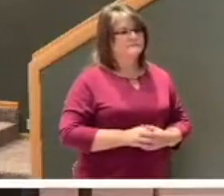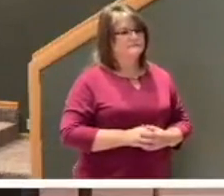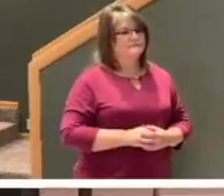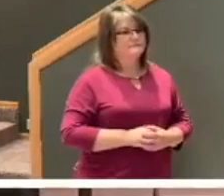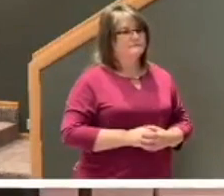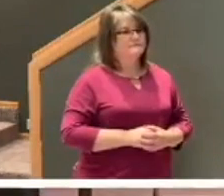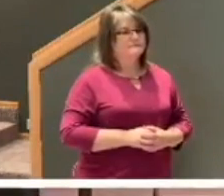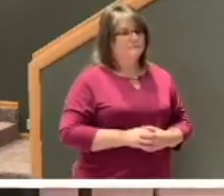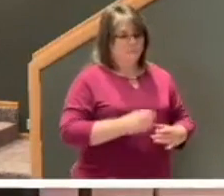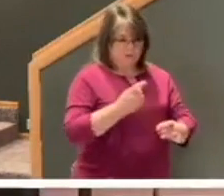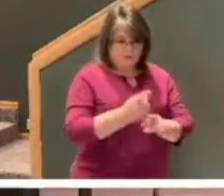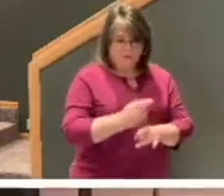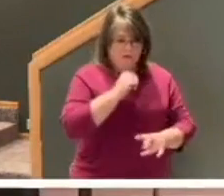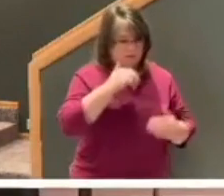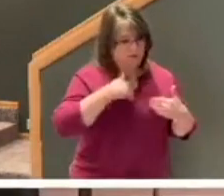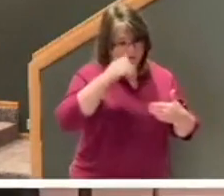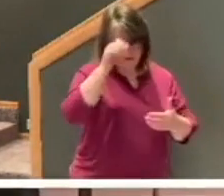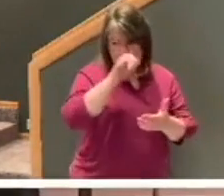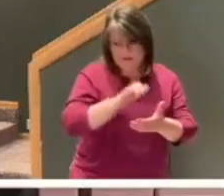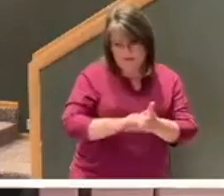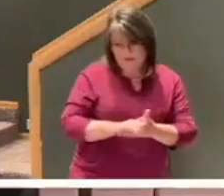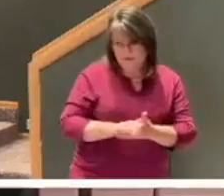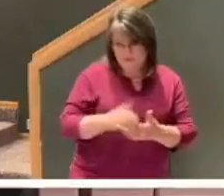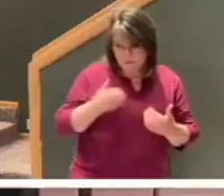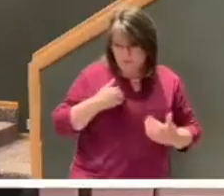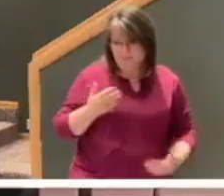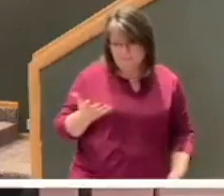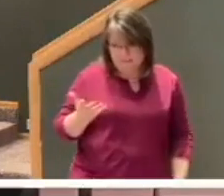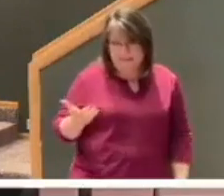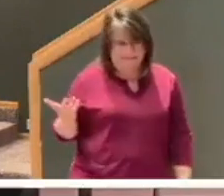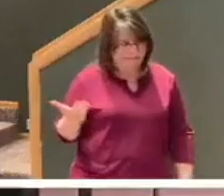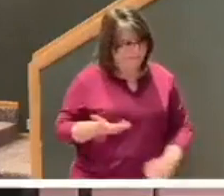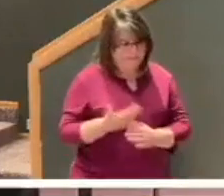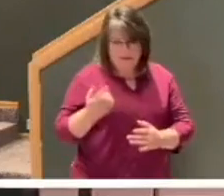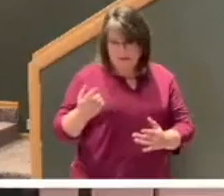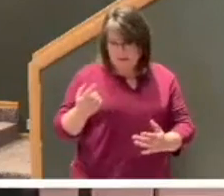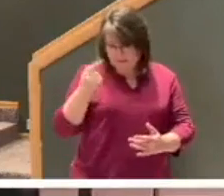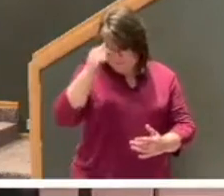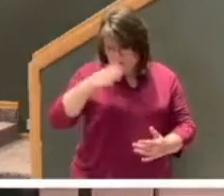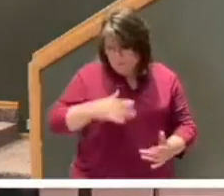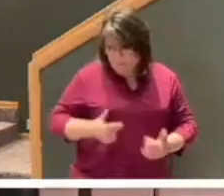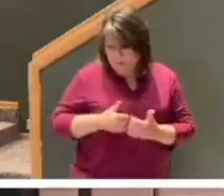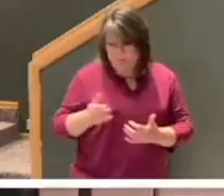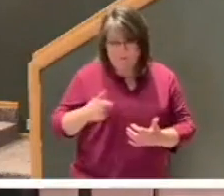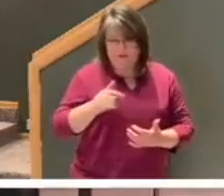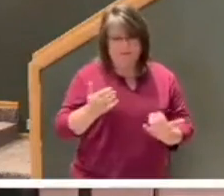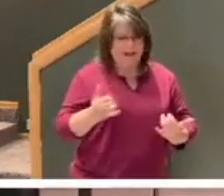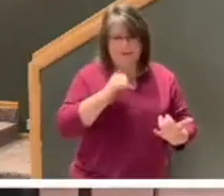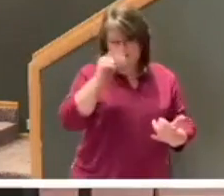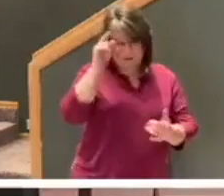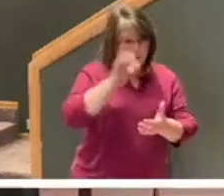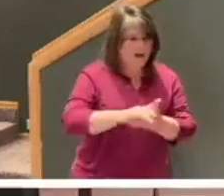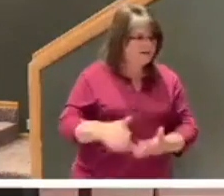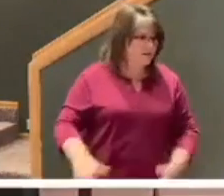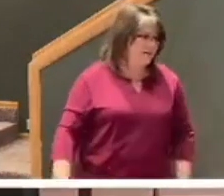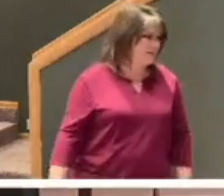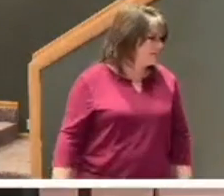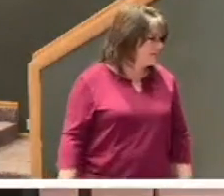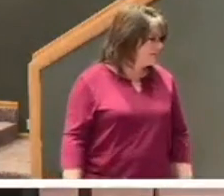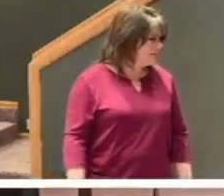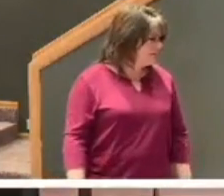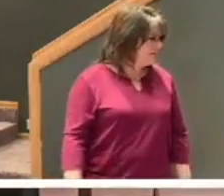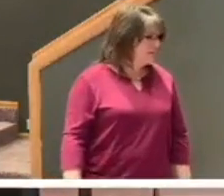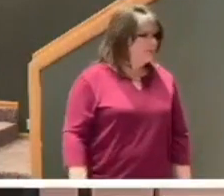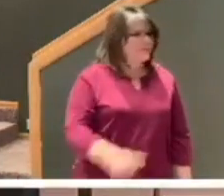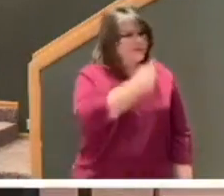You're right that you have no husband. You've had five, and the one you're living with now is not your husband.